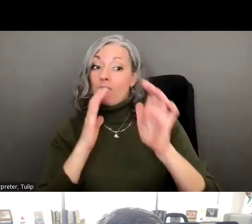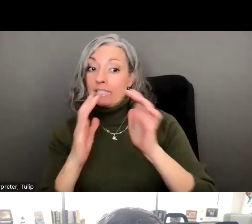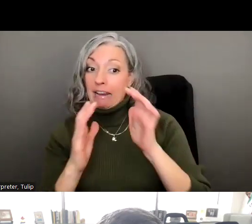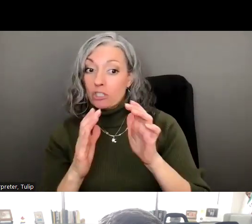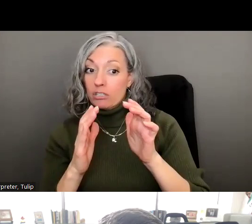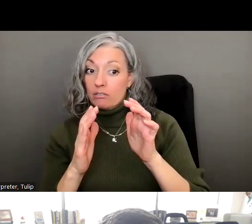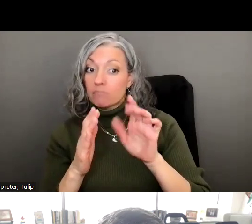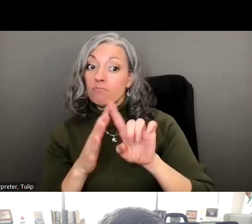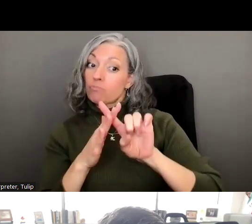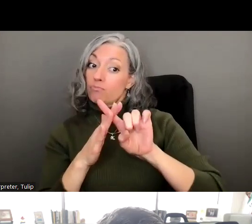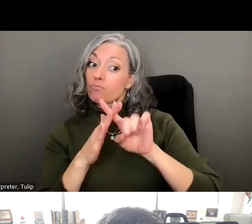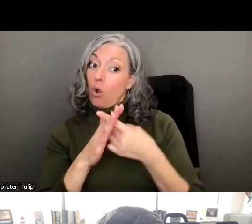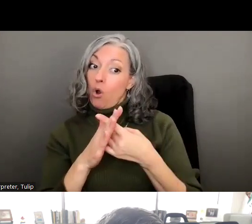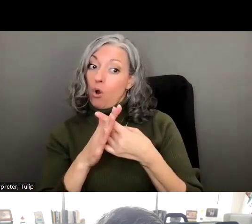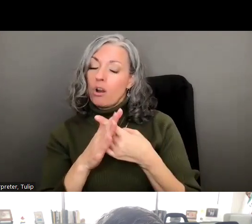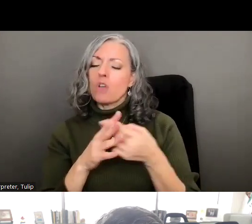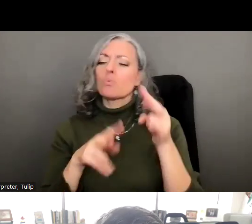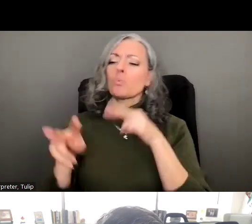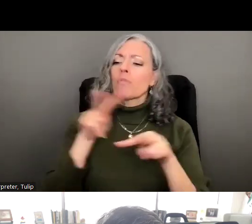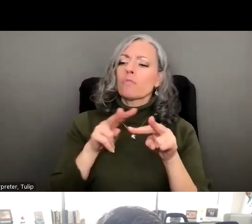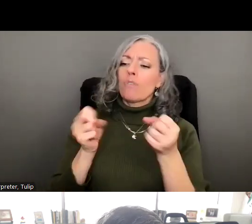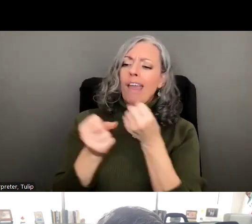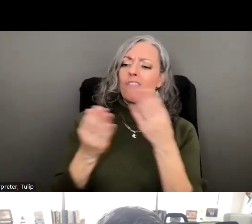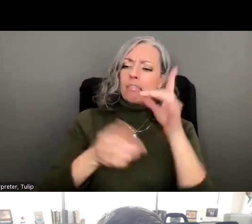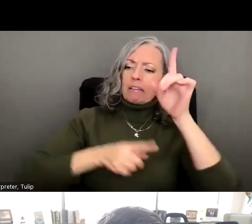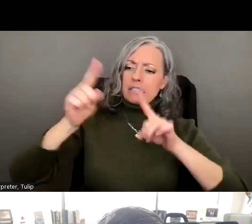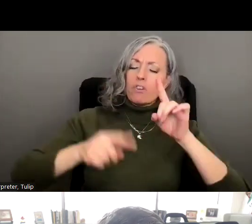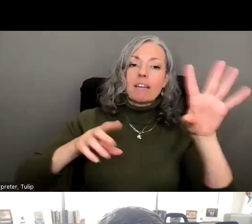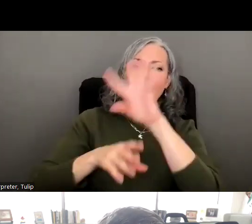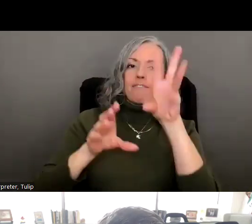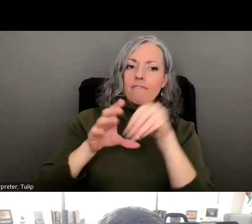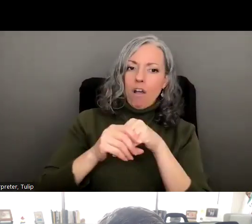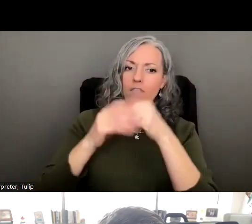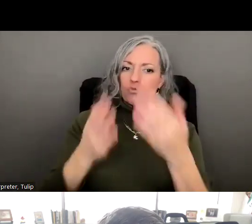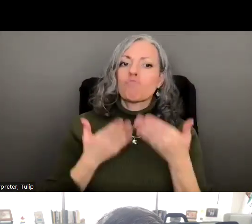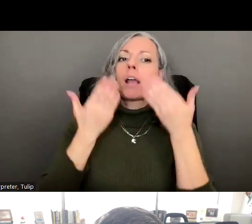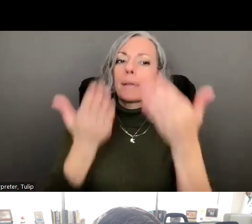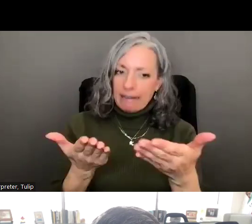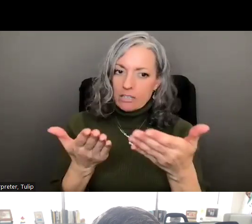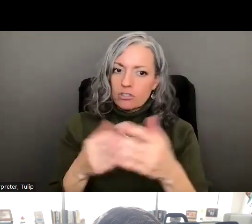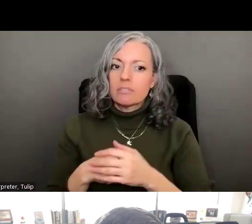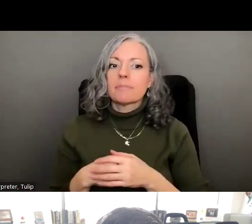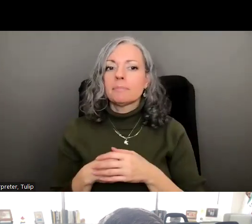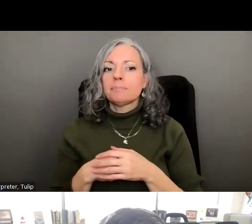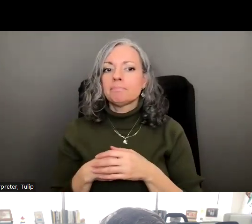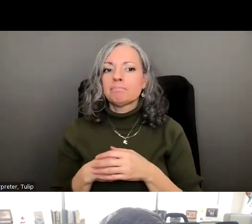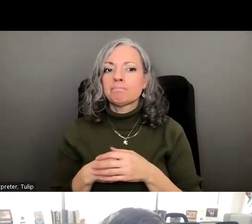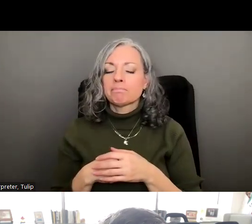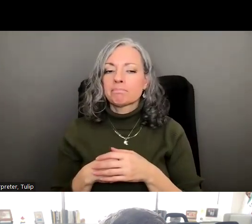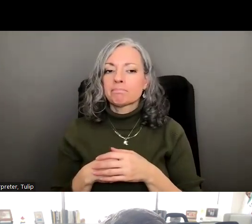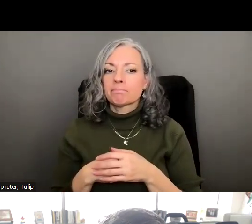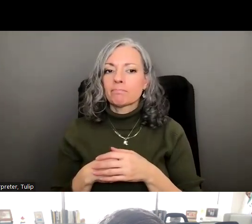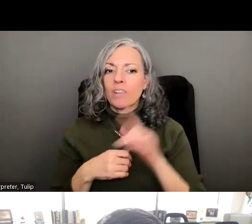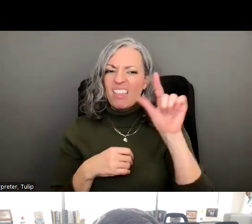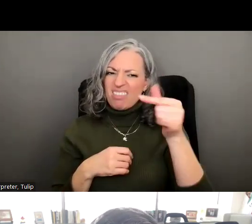on as we review all of the different components of these recommendations that are being put forward. The